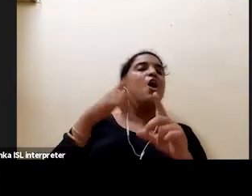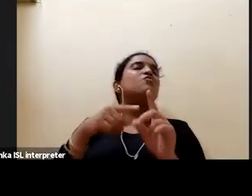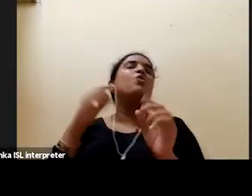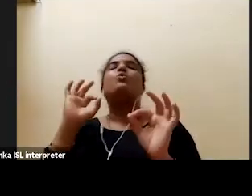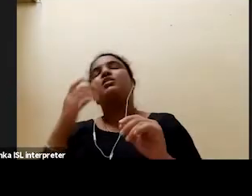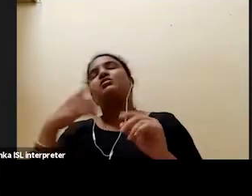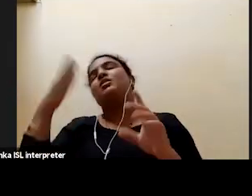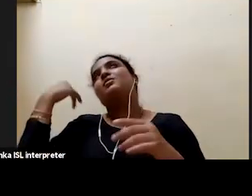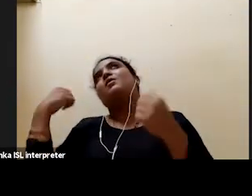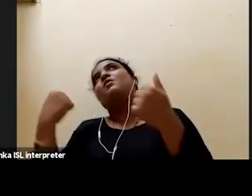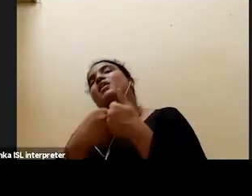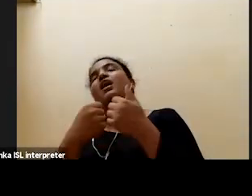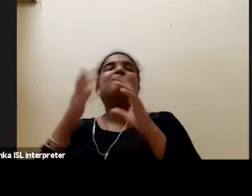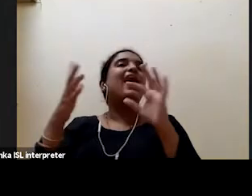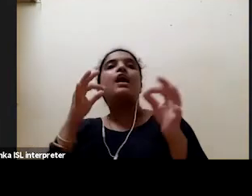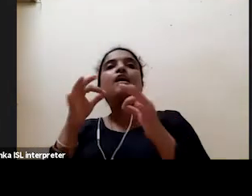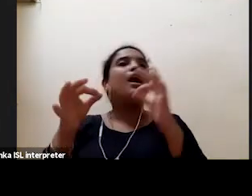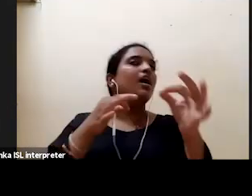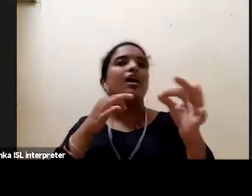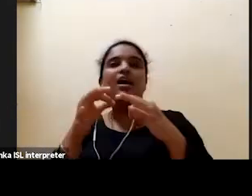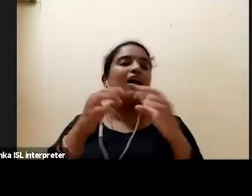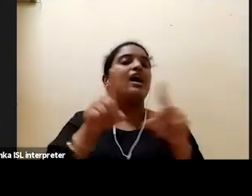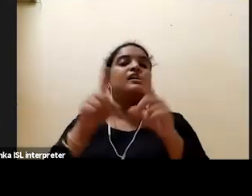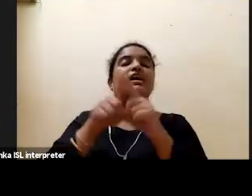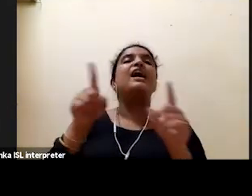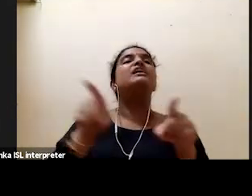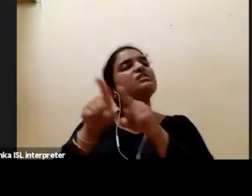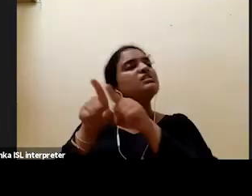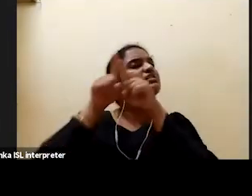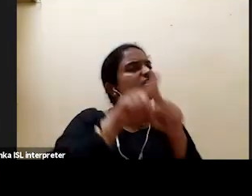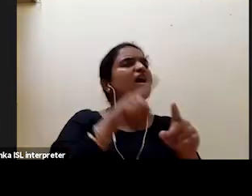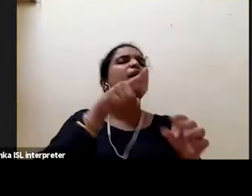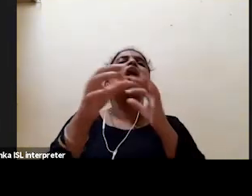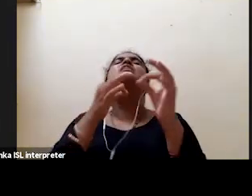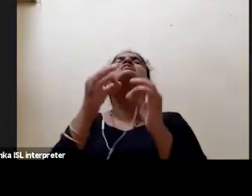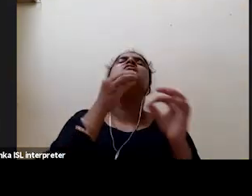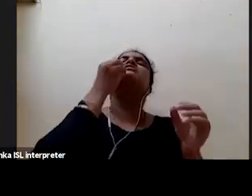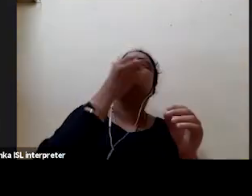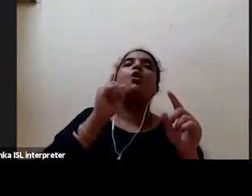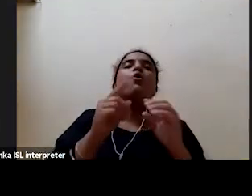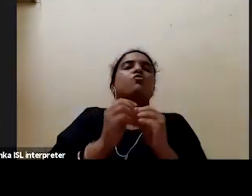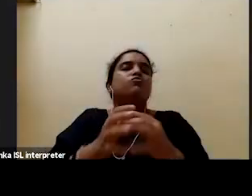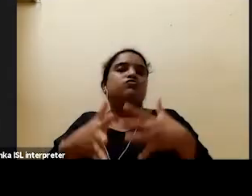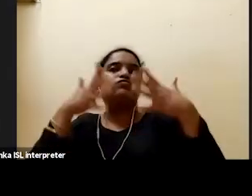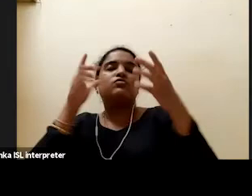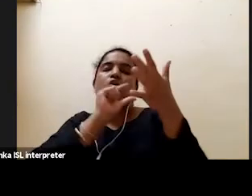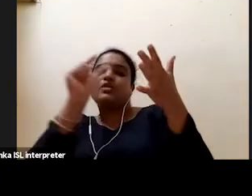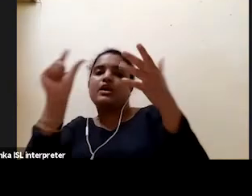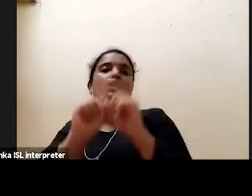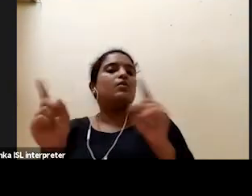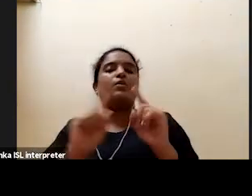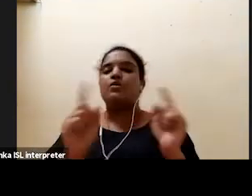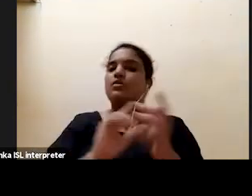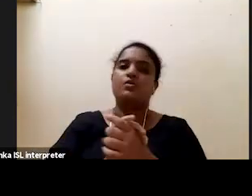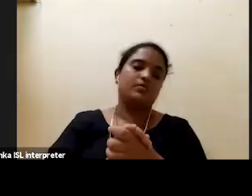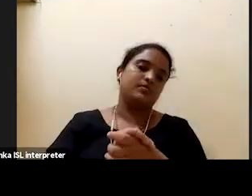crap, or whatever it is. So you just think of it that way. And that's how you have to talk. So that's how you have